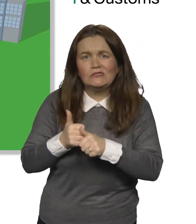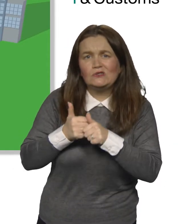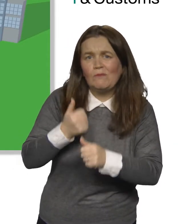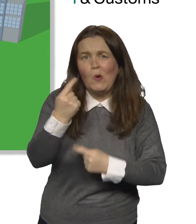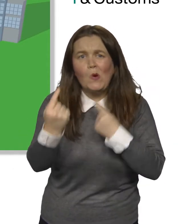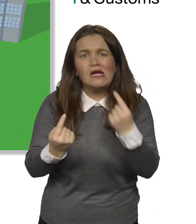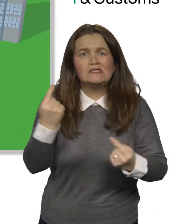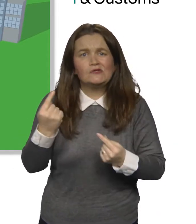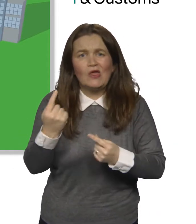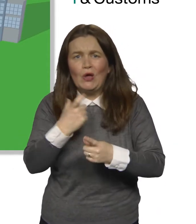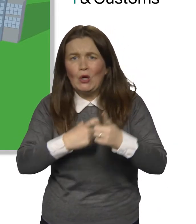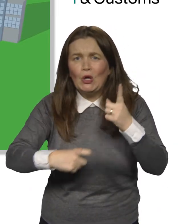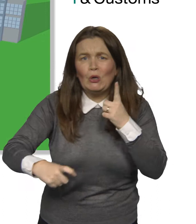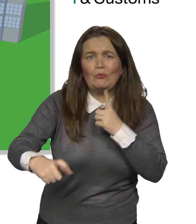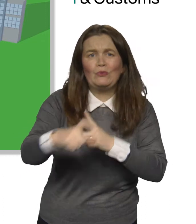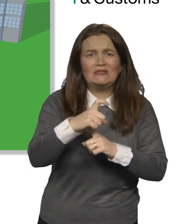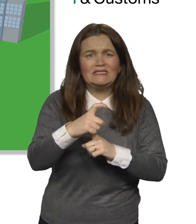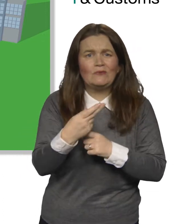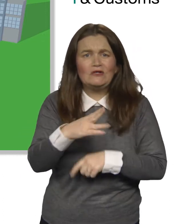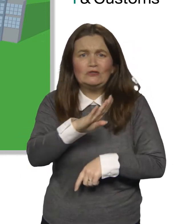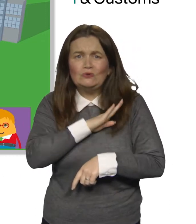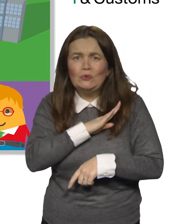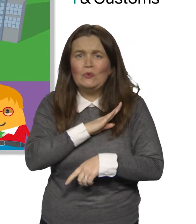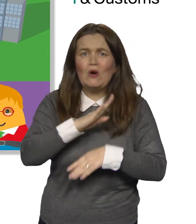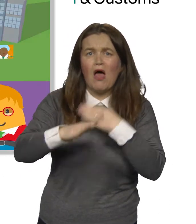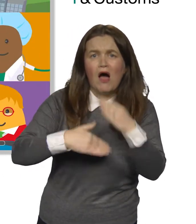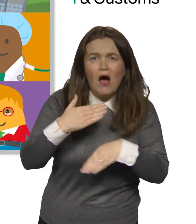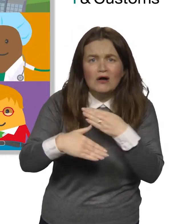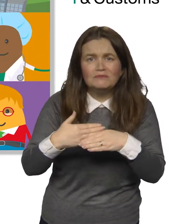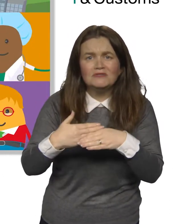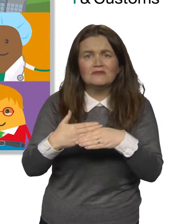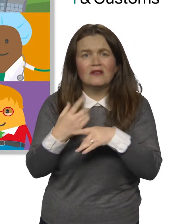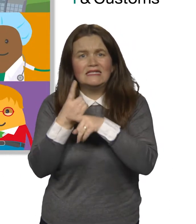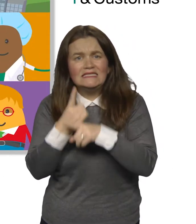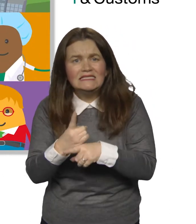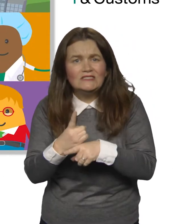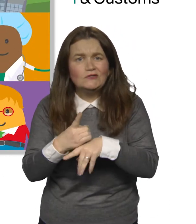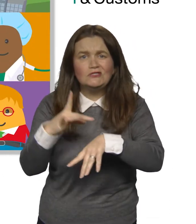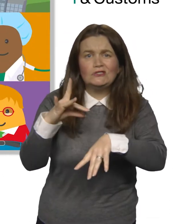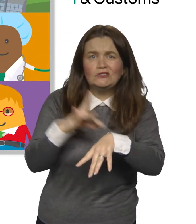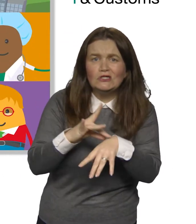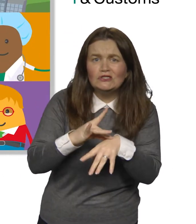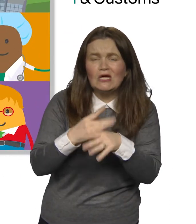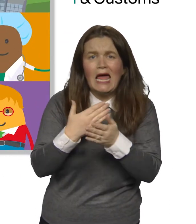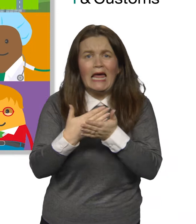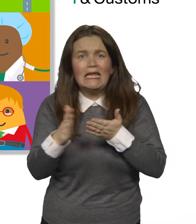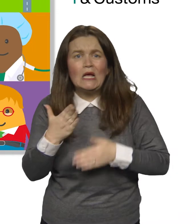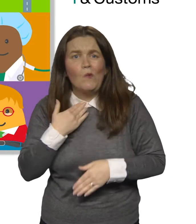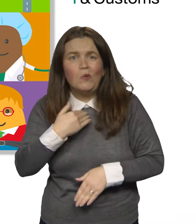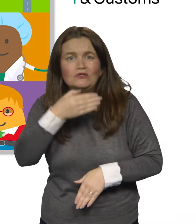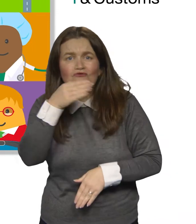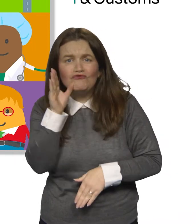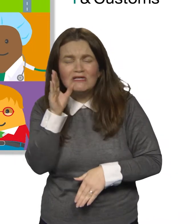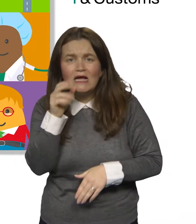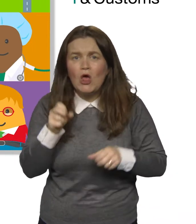other as communities developed with schools and hospitals, teachers and doctors, clean water to drink and proper